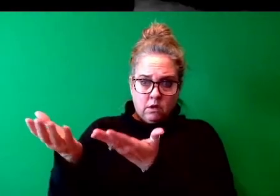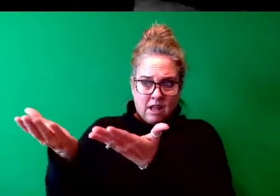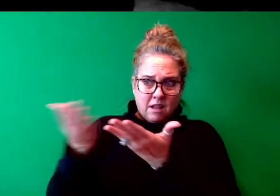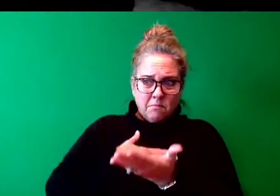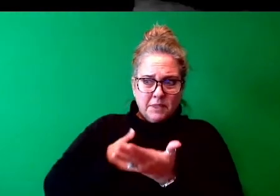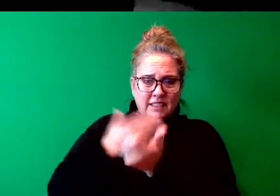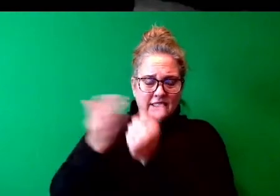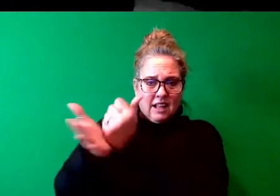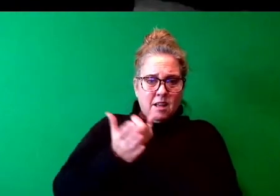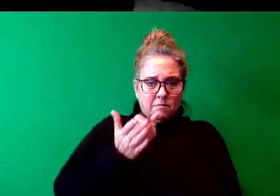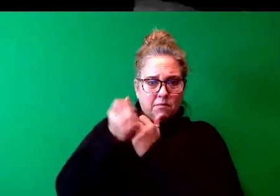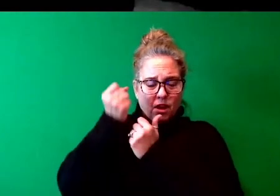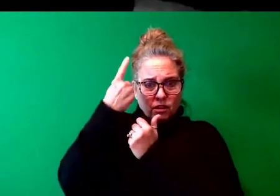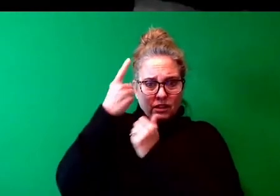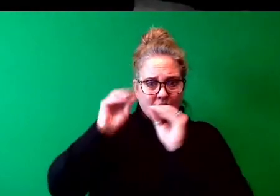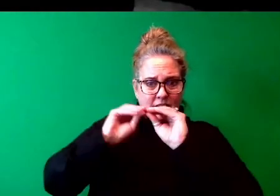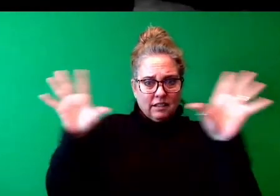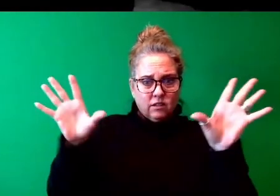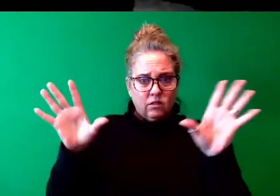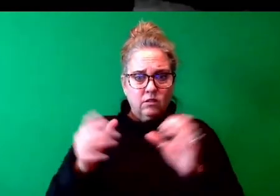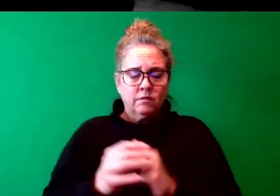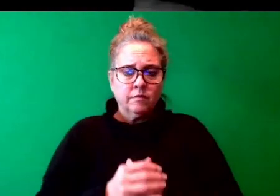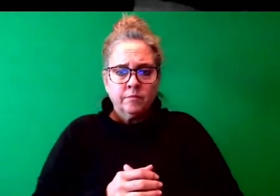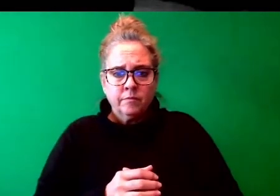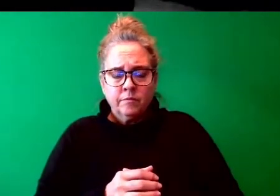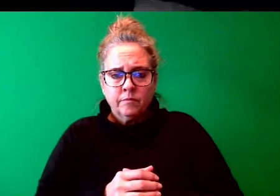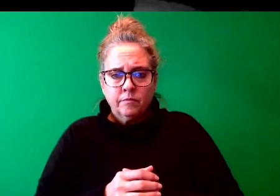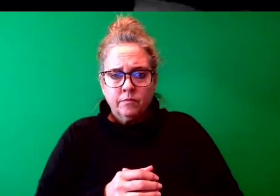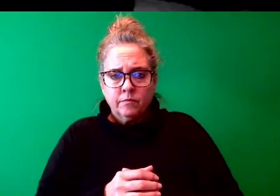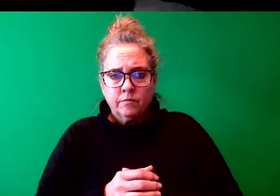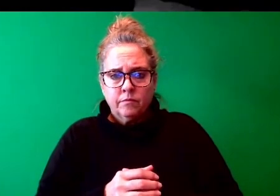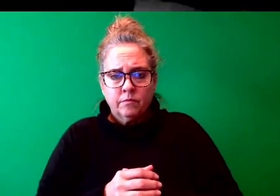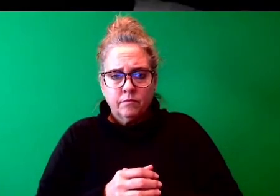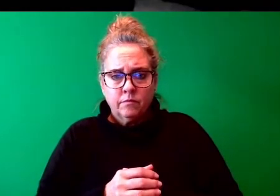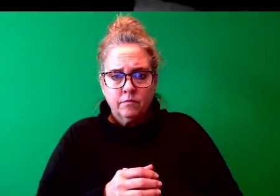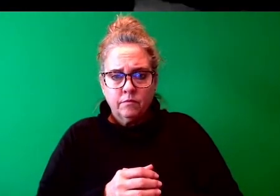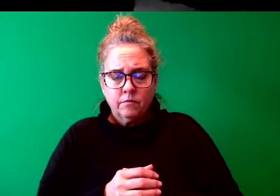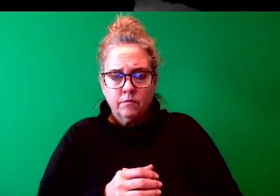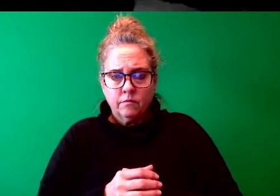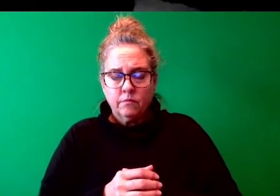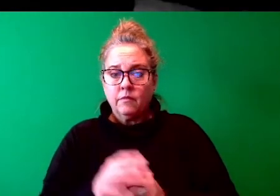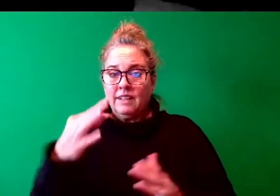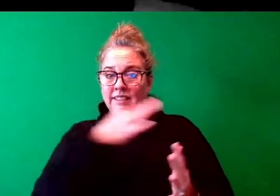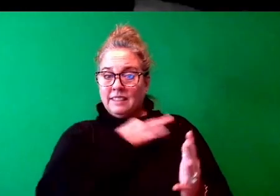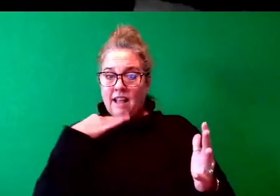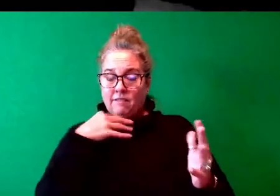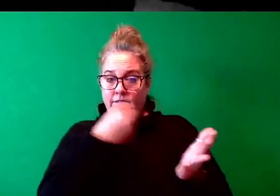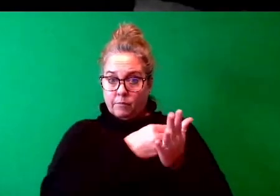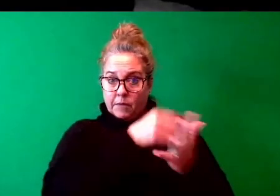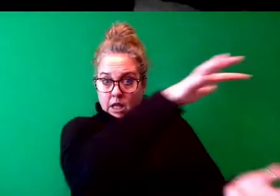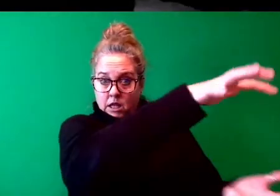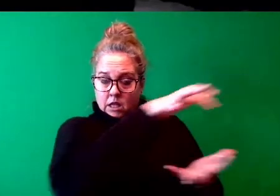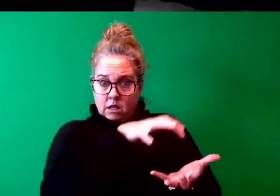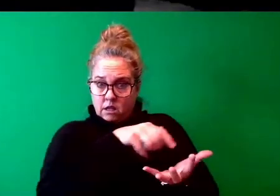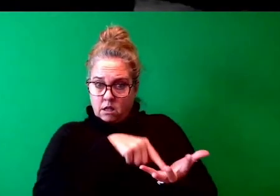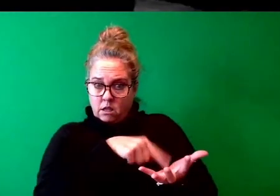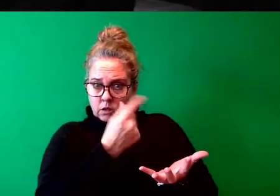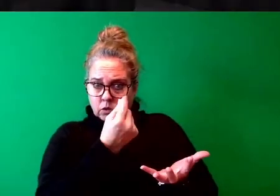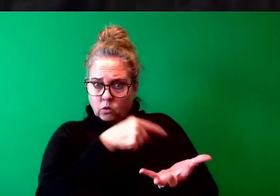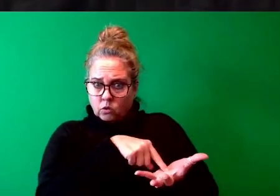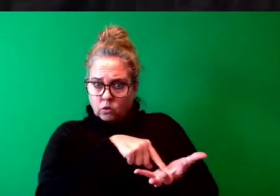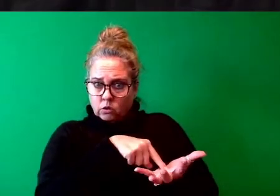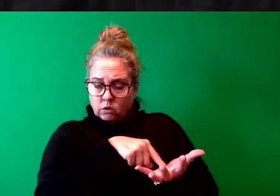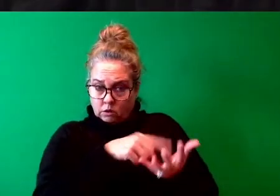be funded ongoing from the fund balance? And if so, how sustainable is that? For what length of time are we looking at? So